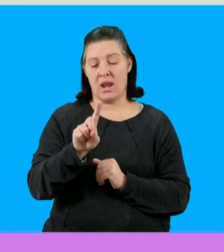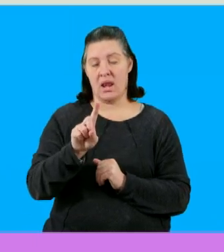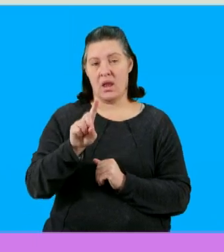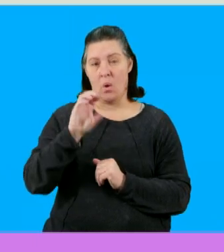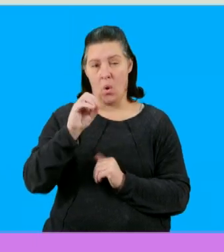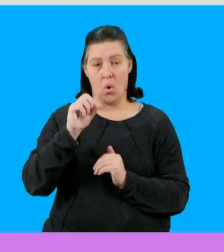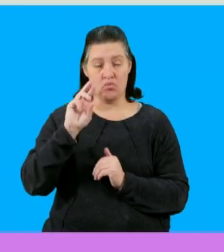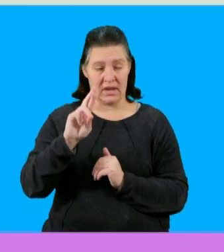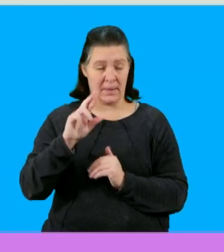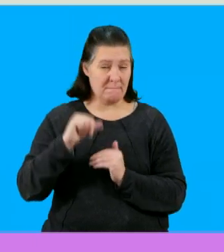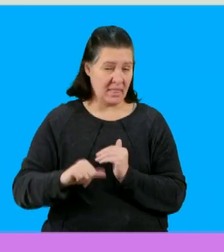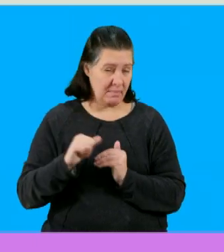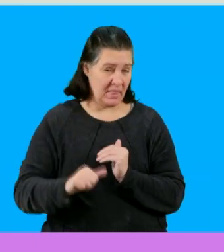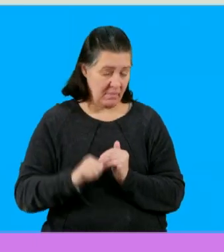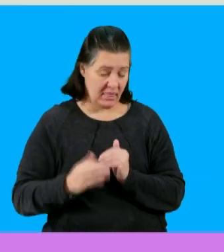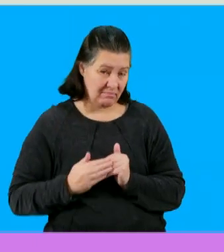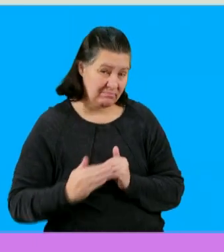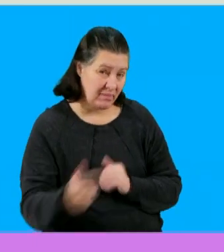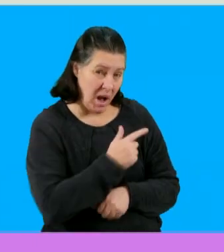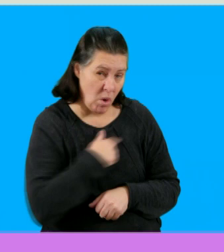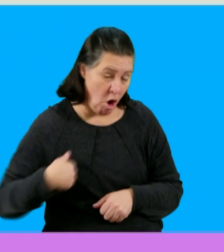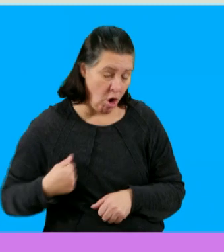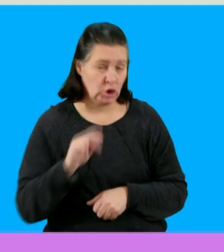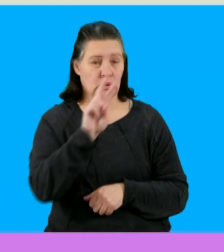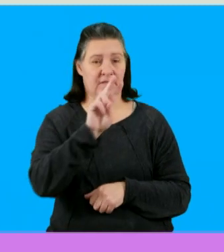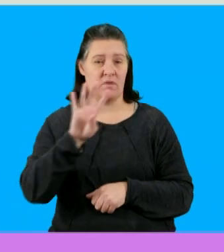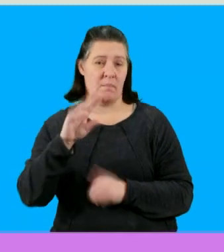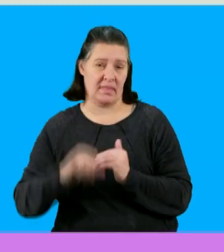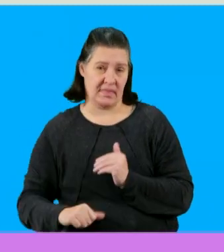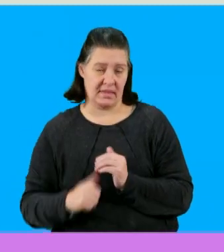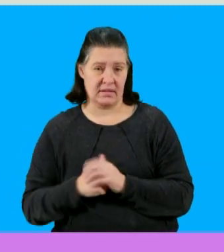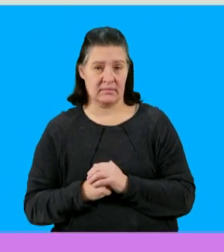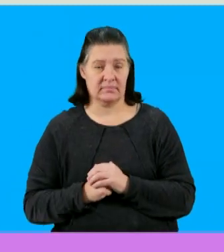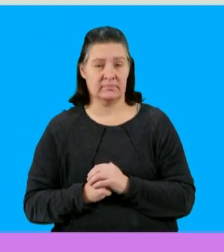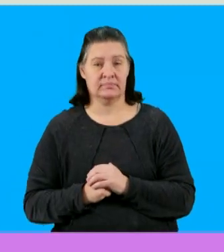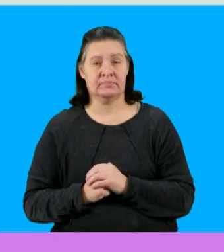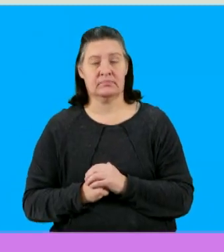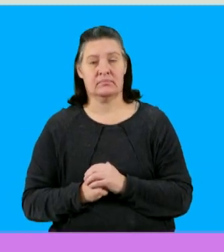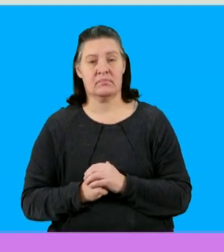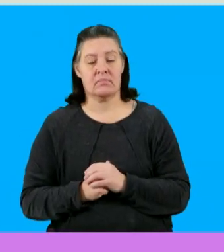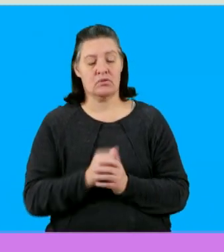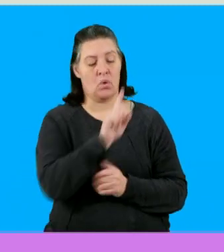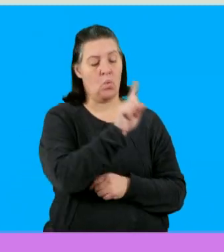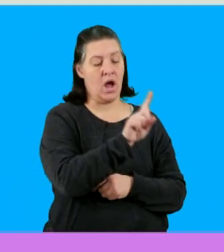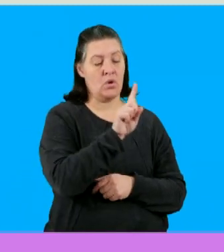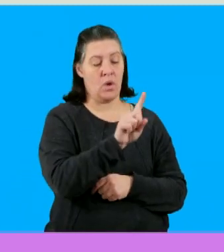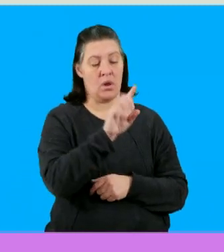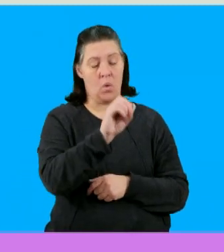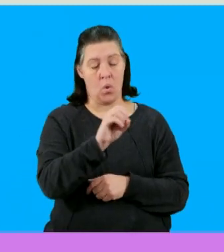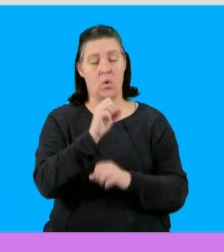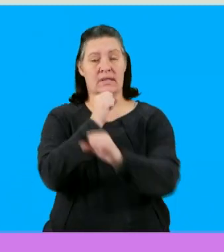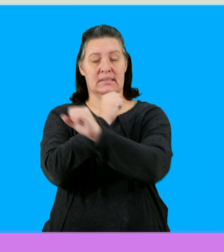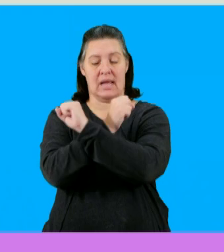110 Rand every month for a period of 24 months. So let's key that in.